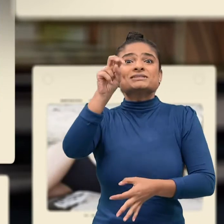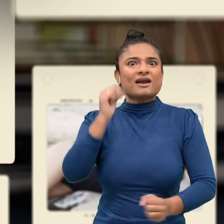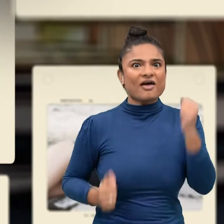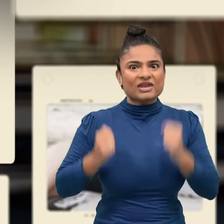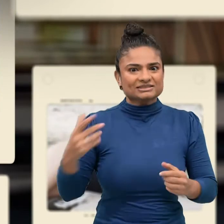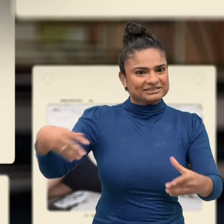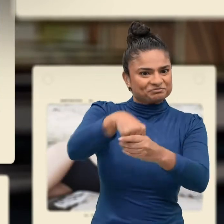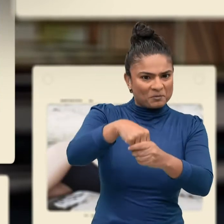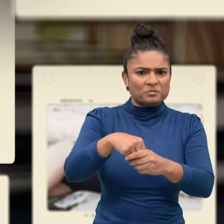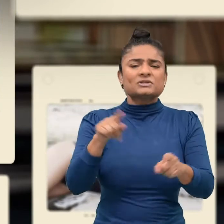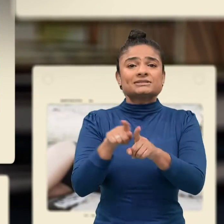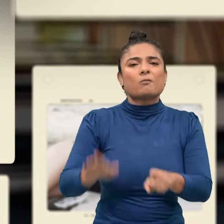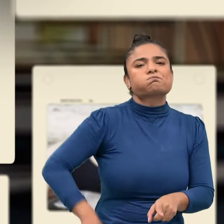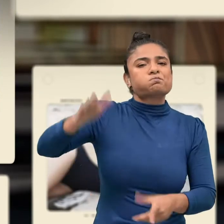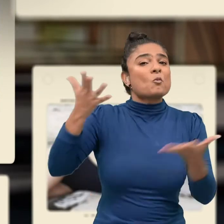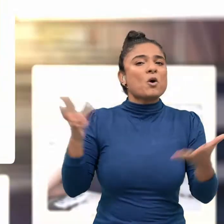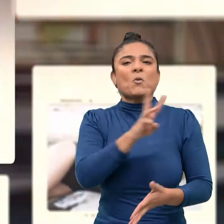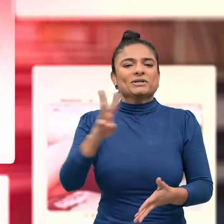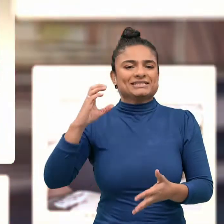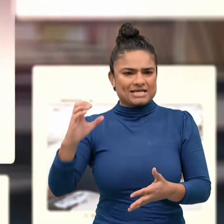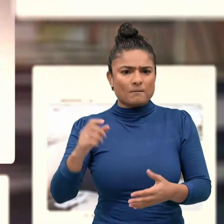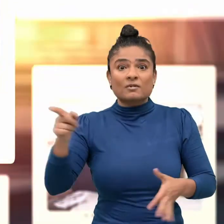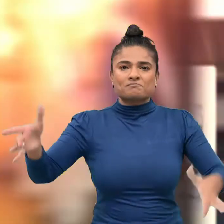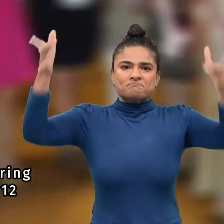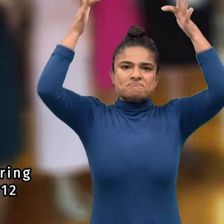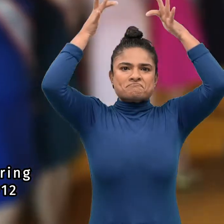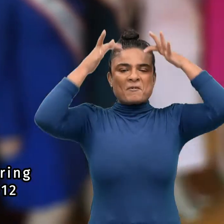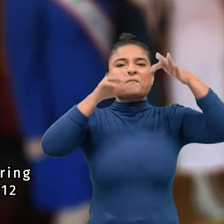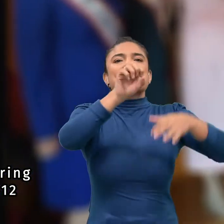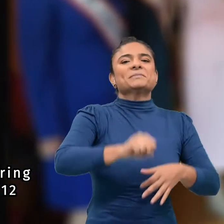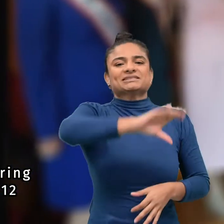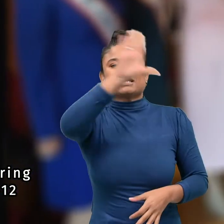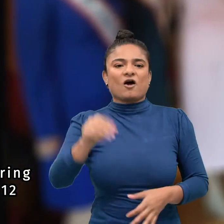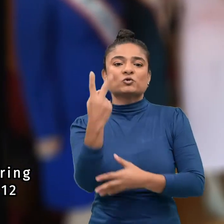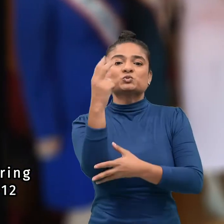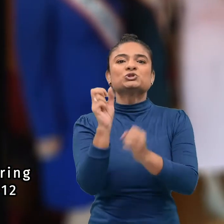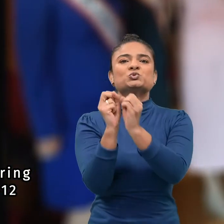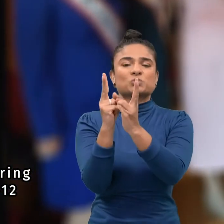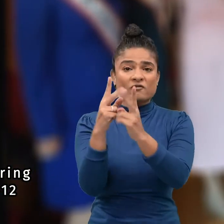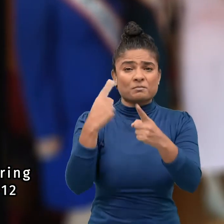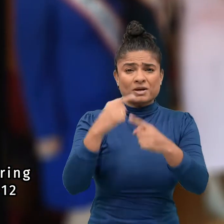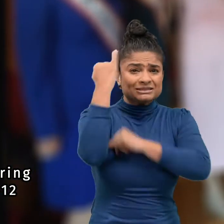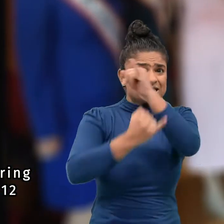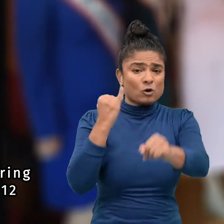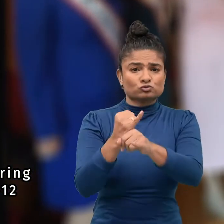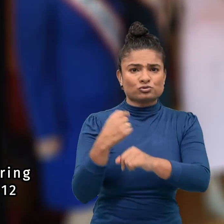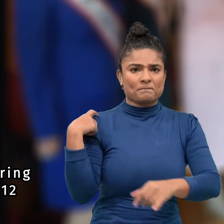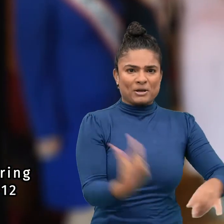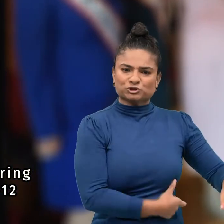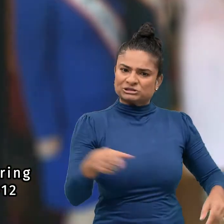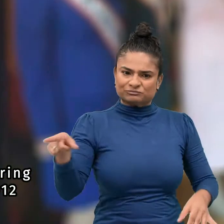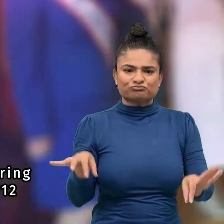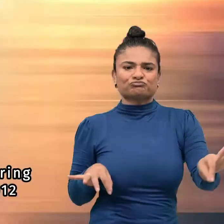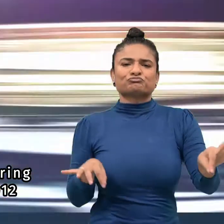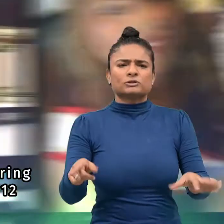official Team USN athlete who grew up in the Western Cape. She was crowned Miss South Africa during the Miss International